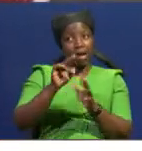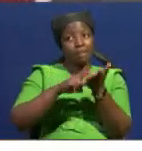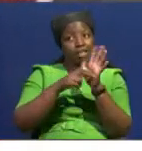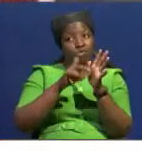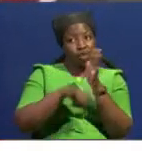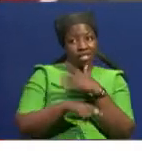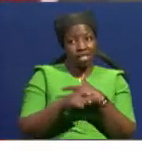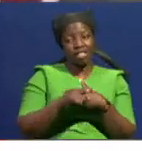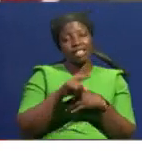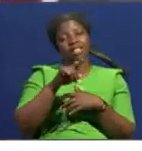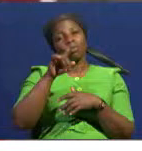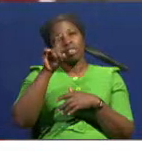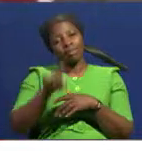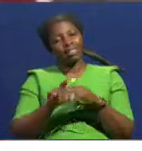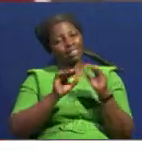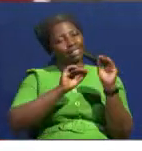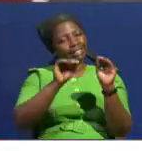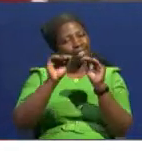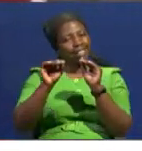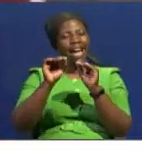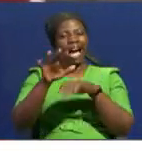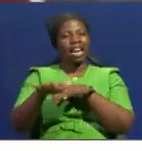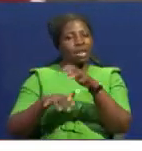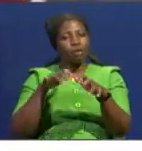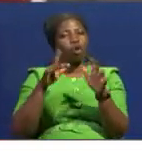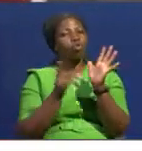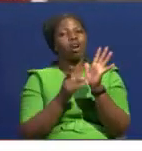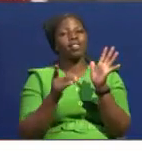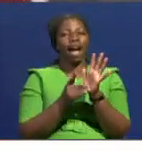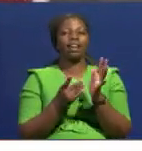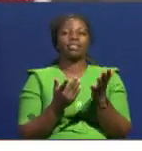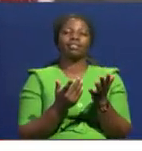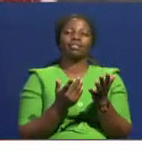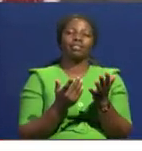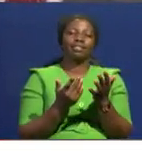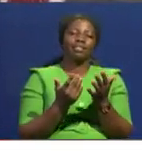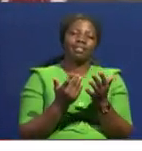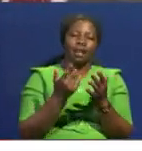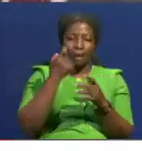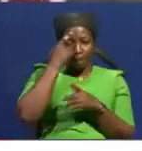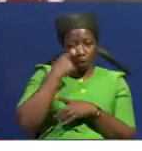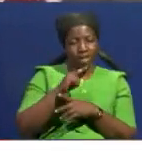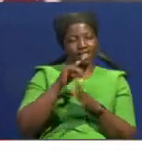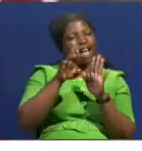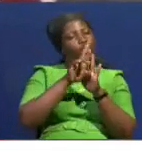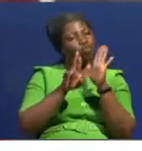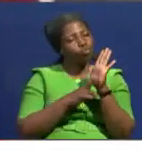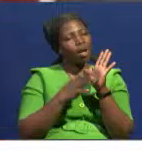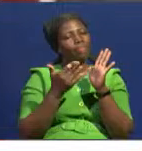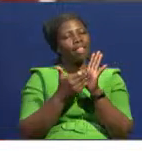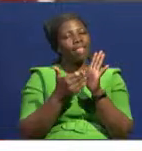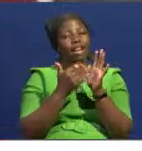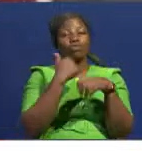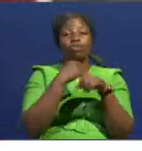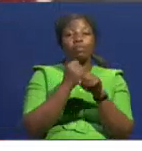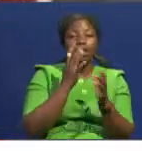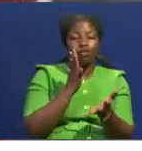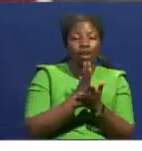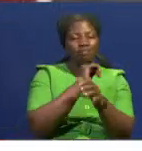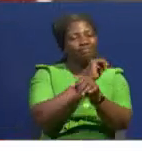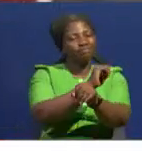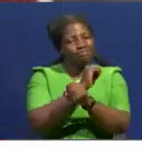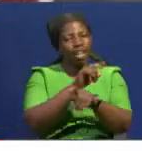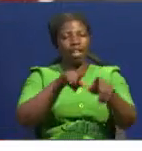the capacities for veterinary workforce are in place, policies and regulations to ensure the prevention